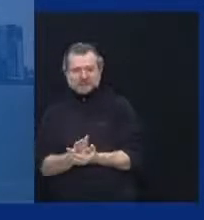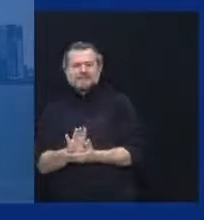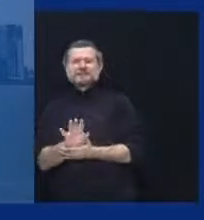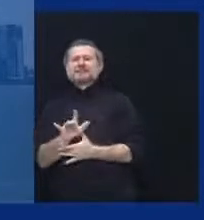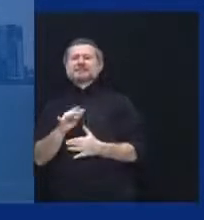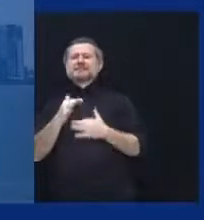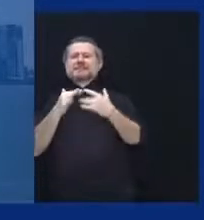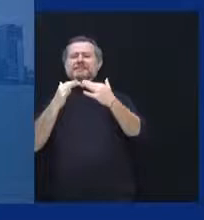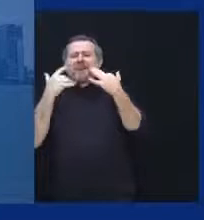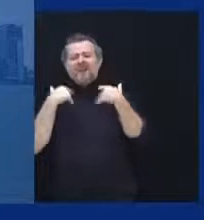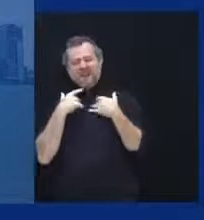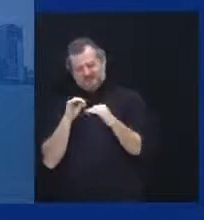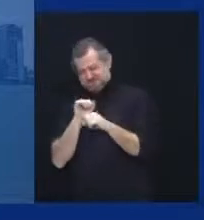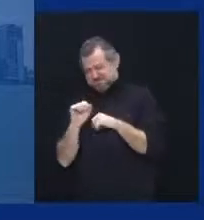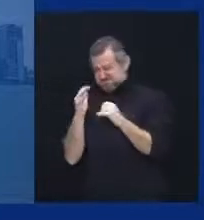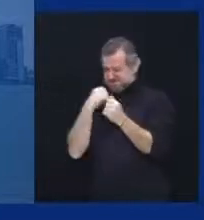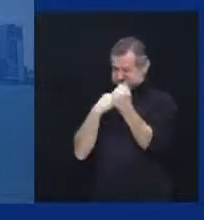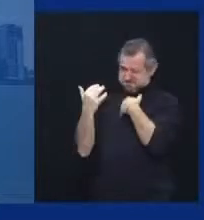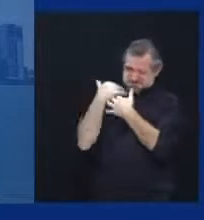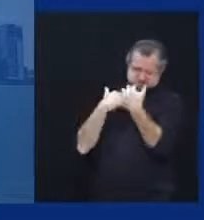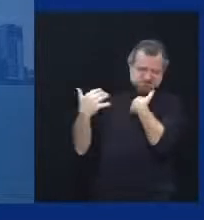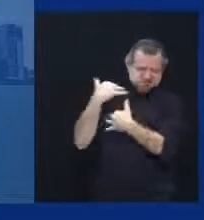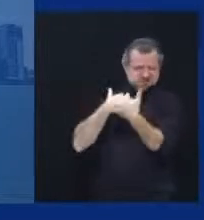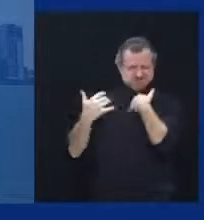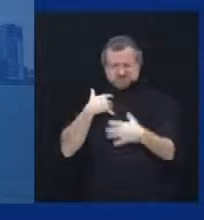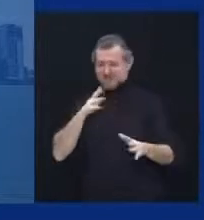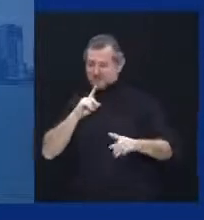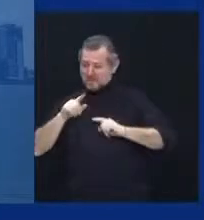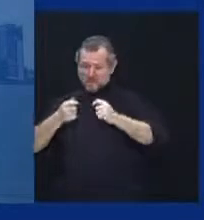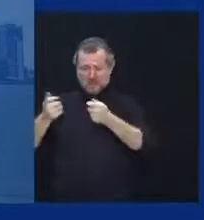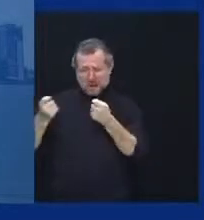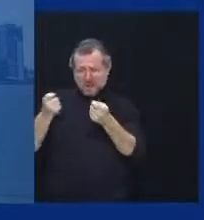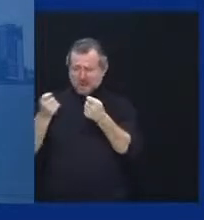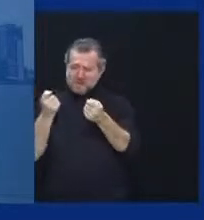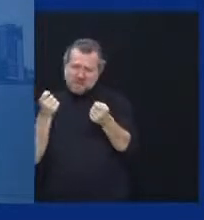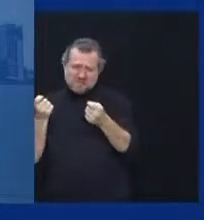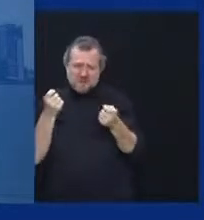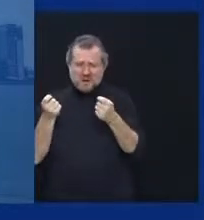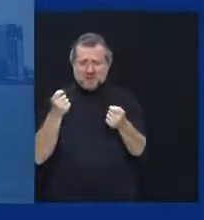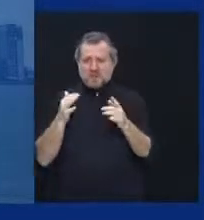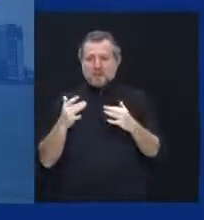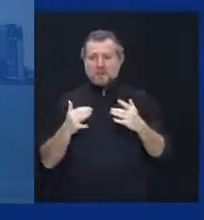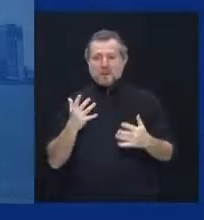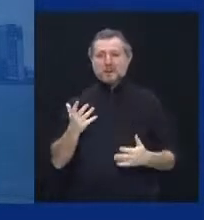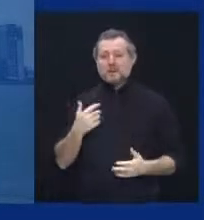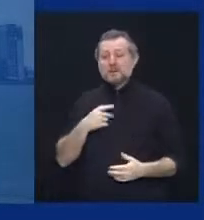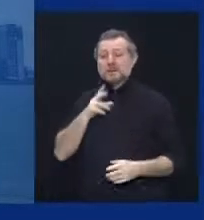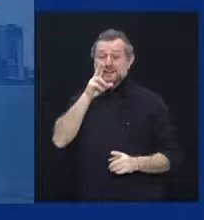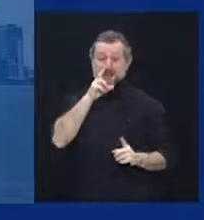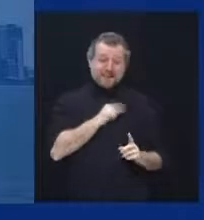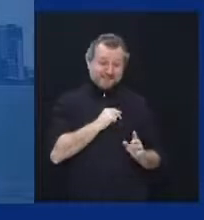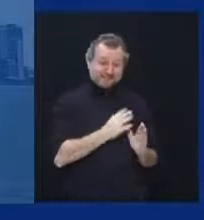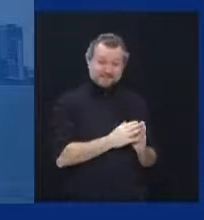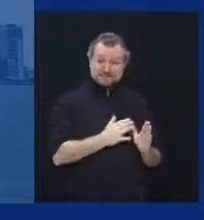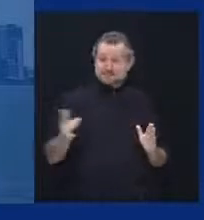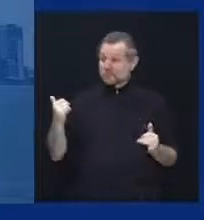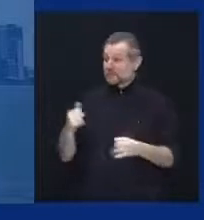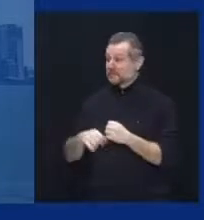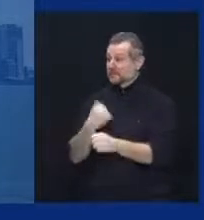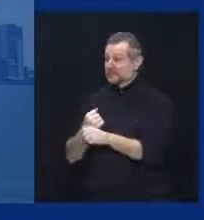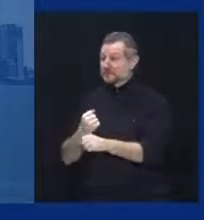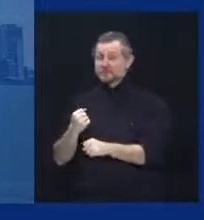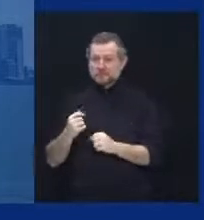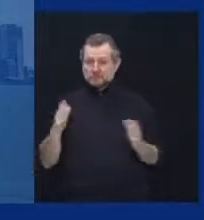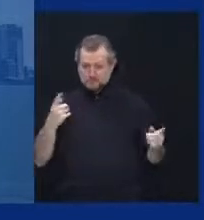surge. We handled the holiday surge. If the facts change, we